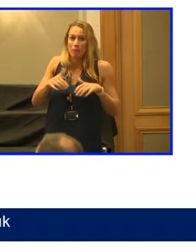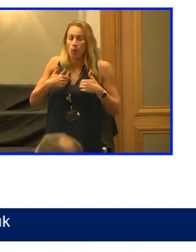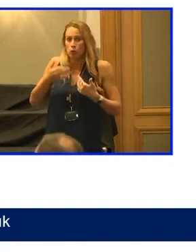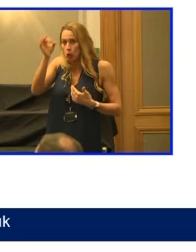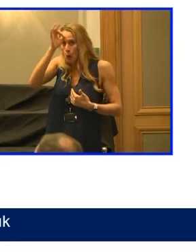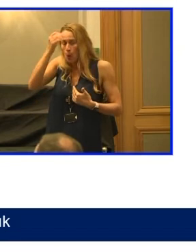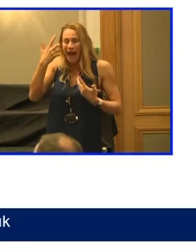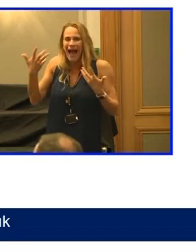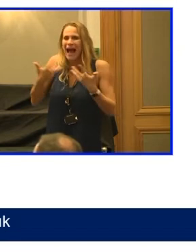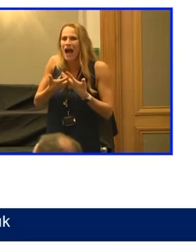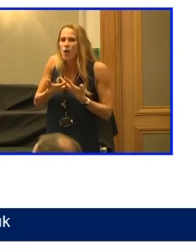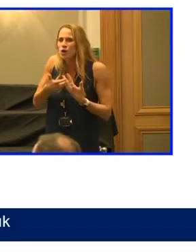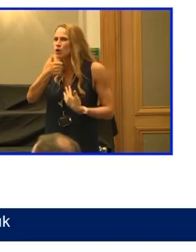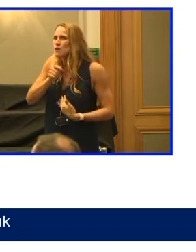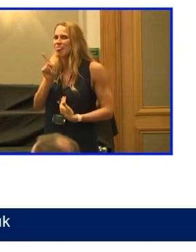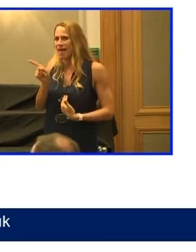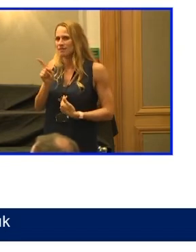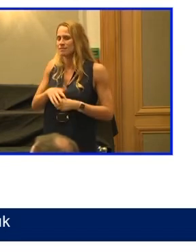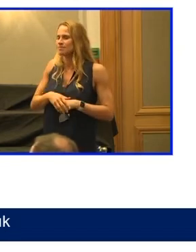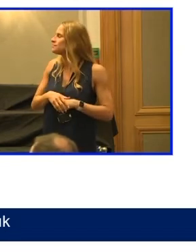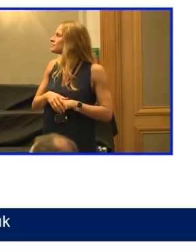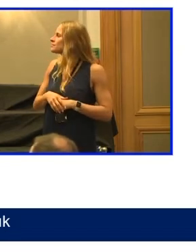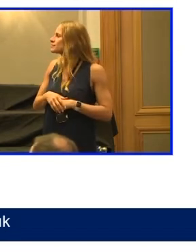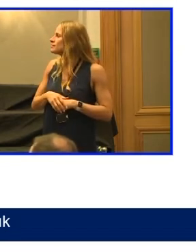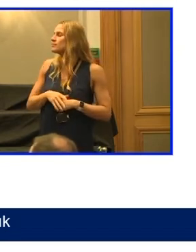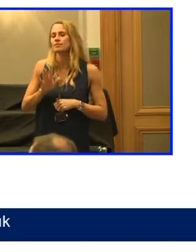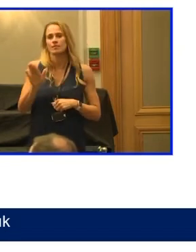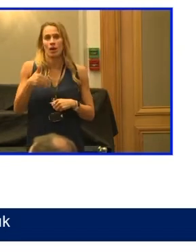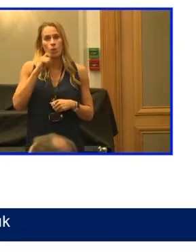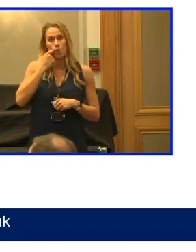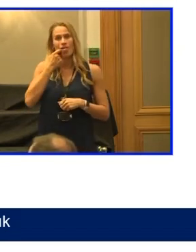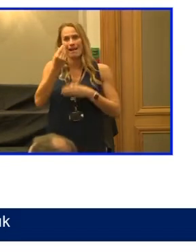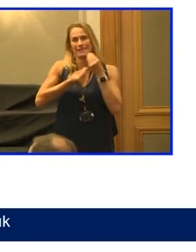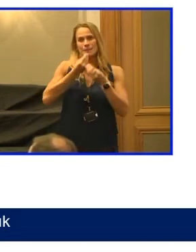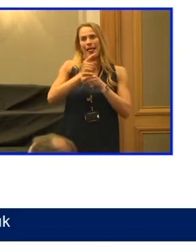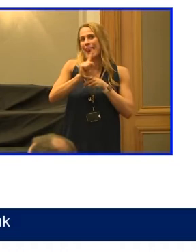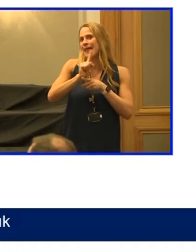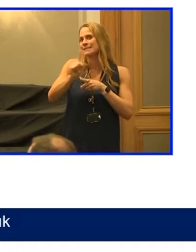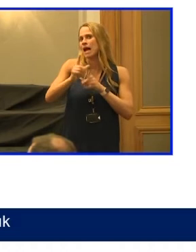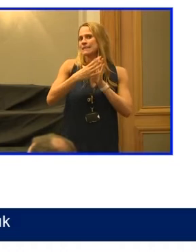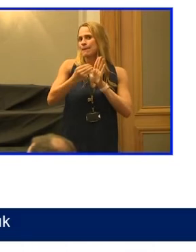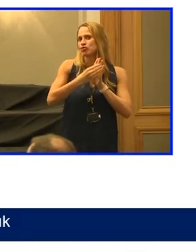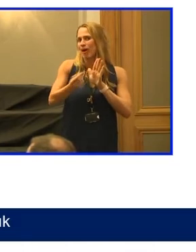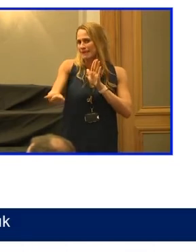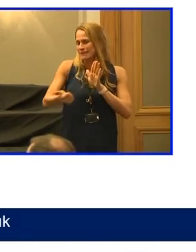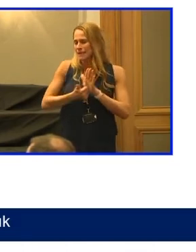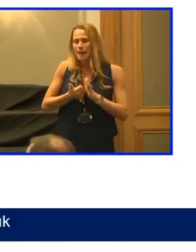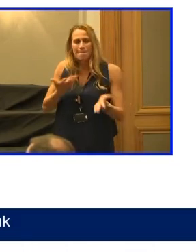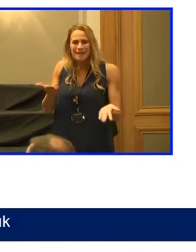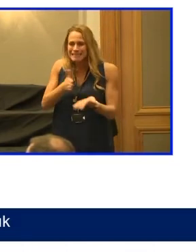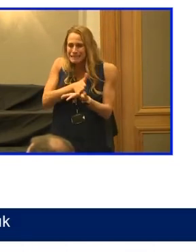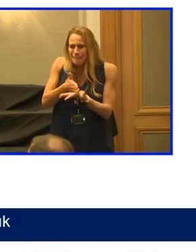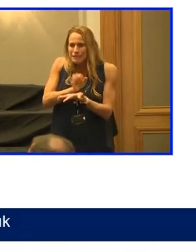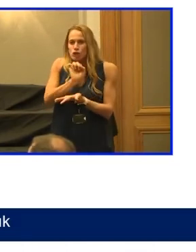it's a good question. And do you remember I said to you, it's about, this is a, I'm gonna move on to something just demonstrate after. Depends on your objectives